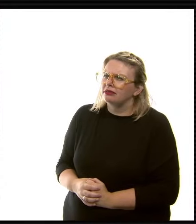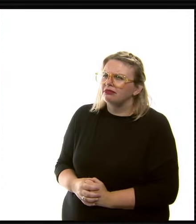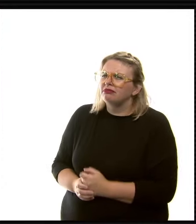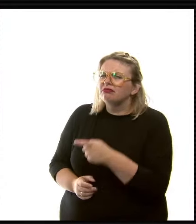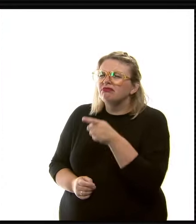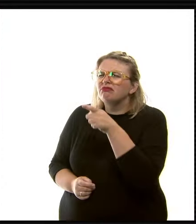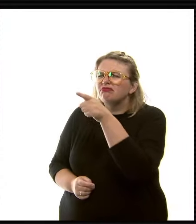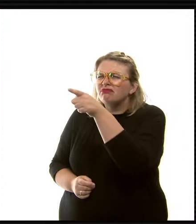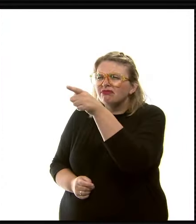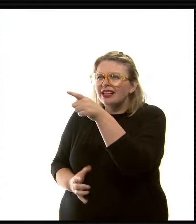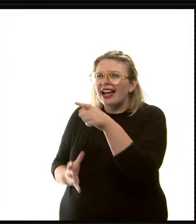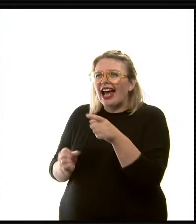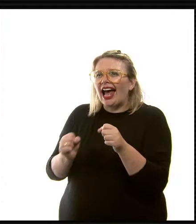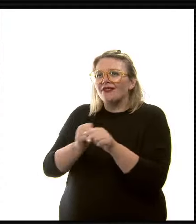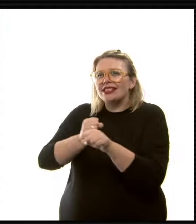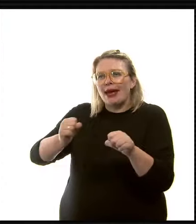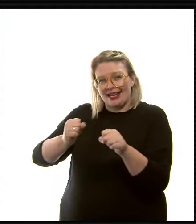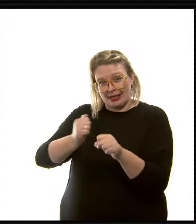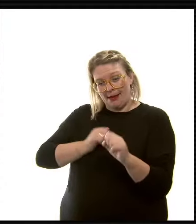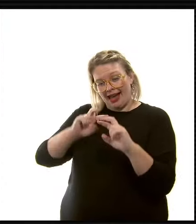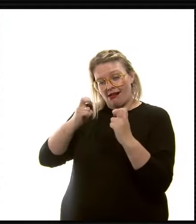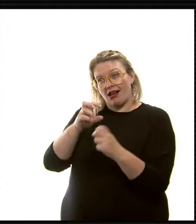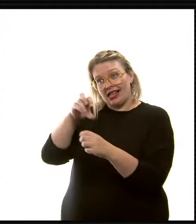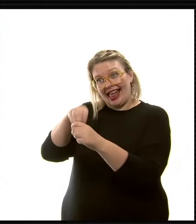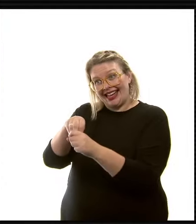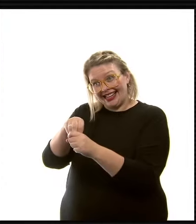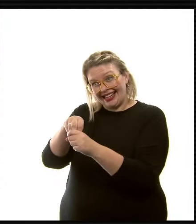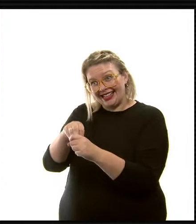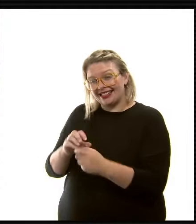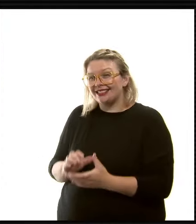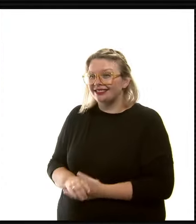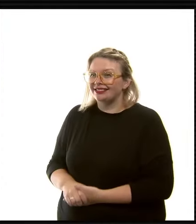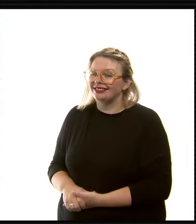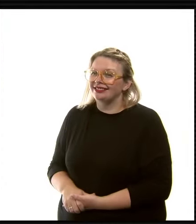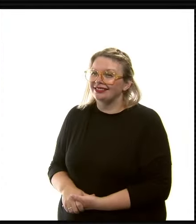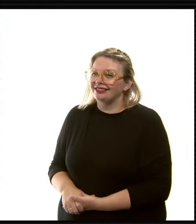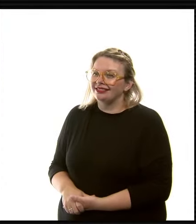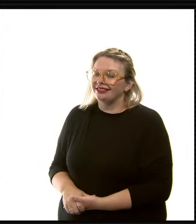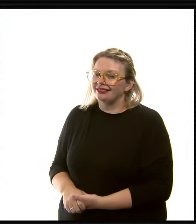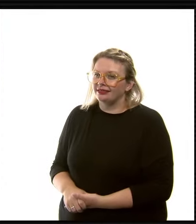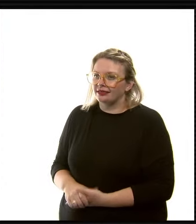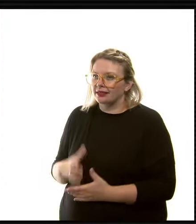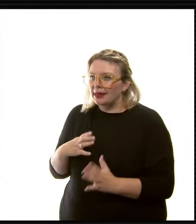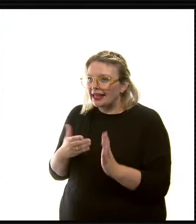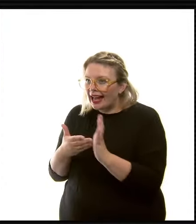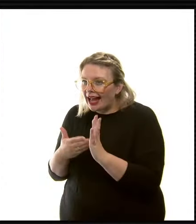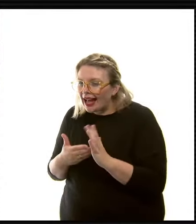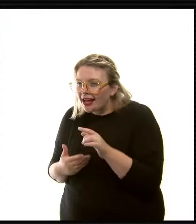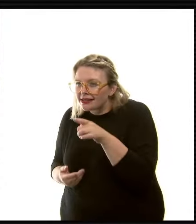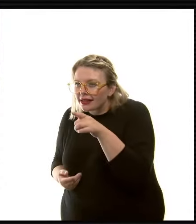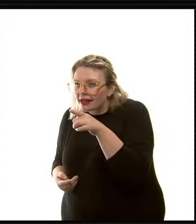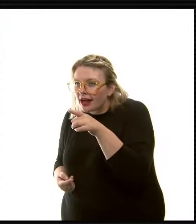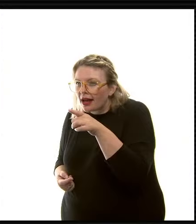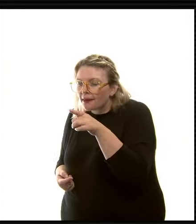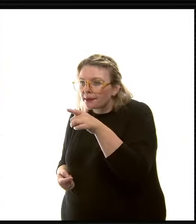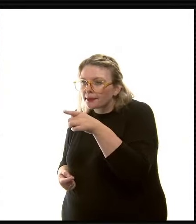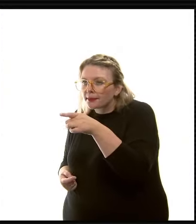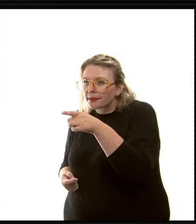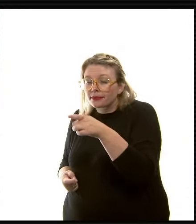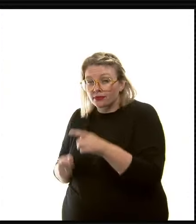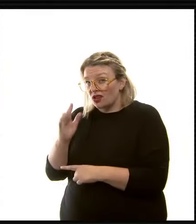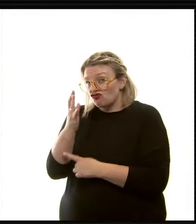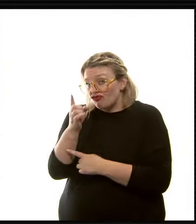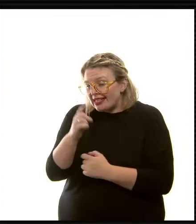castle for my castle, which was very nice of you. To keep it warm. Yeah, I put a bunch of stuff there. There's, if you look, that's a